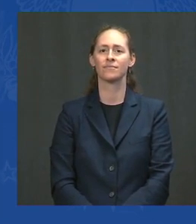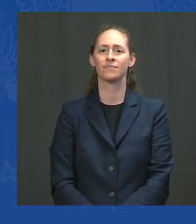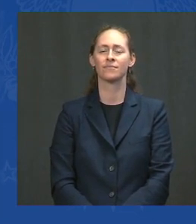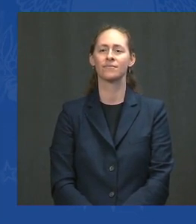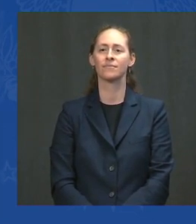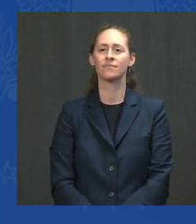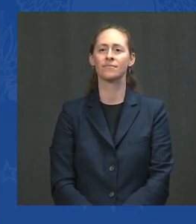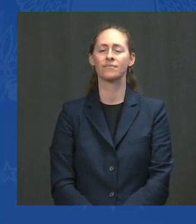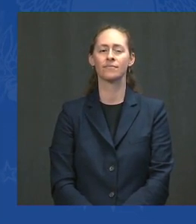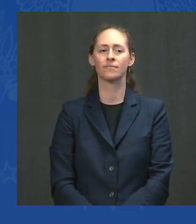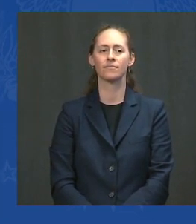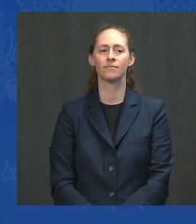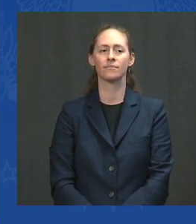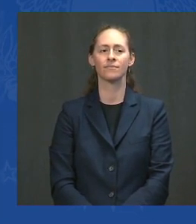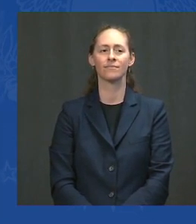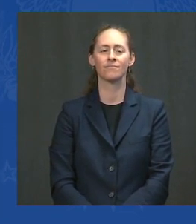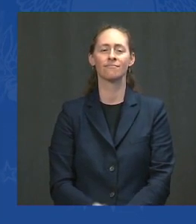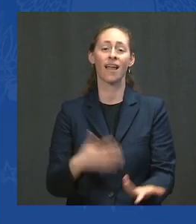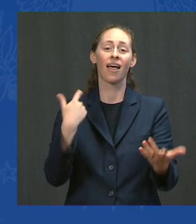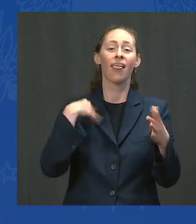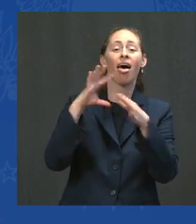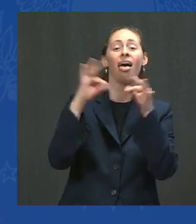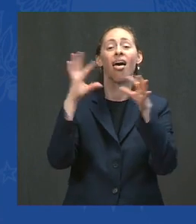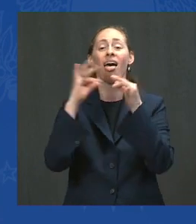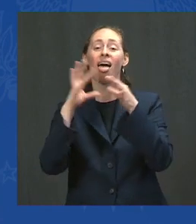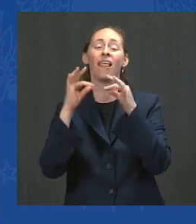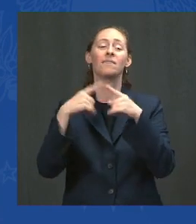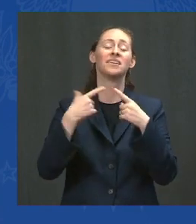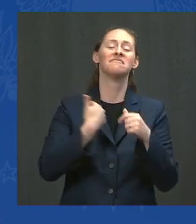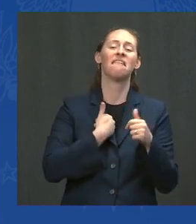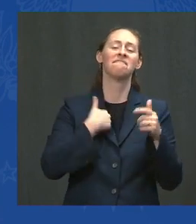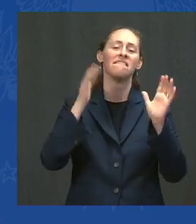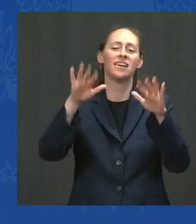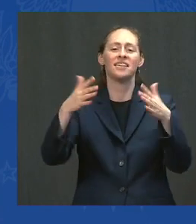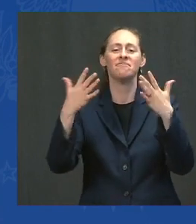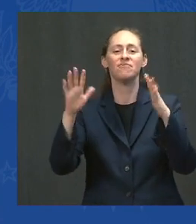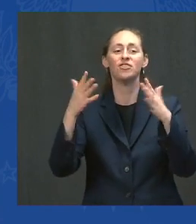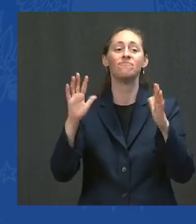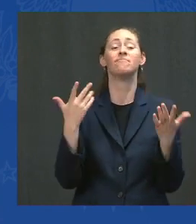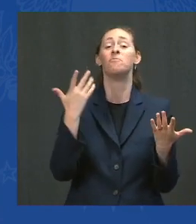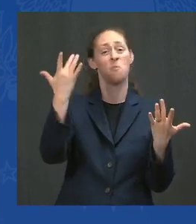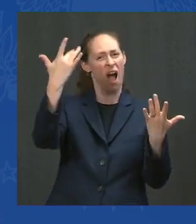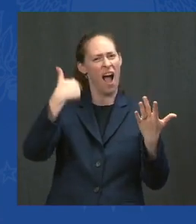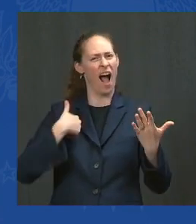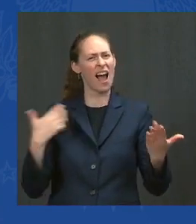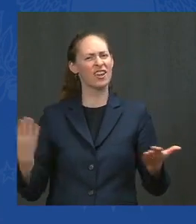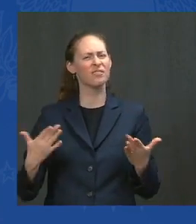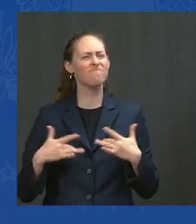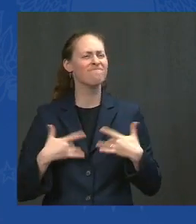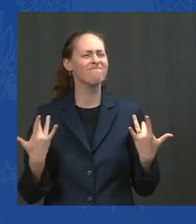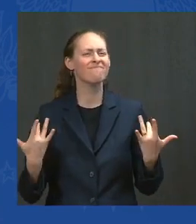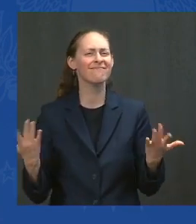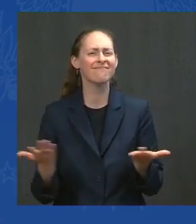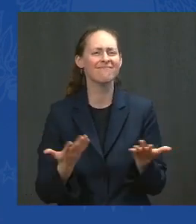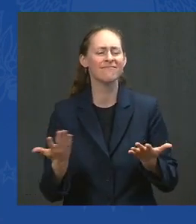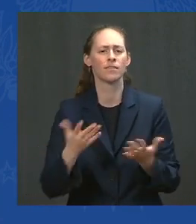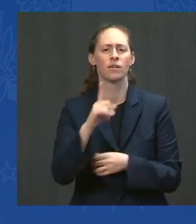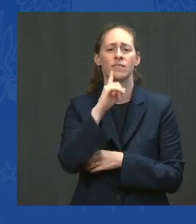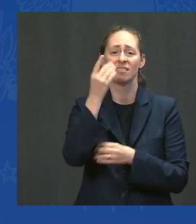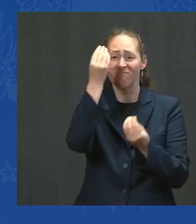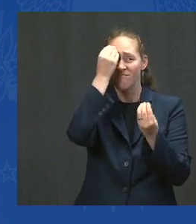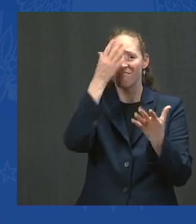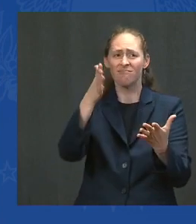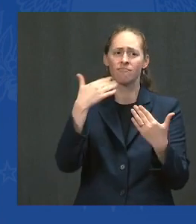But enough about me, so let's get to why we're here. I am honored to be able